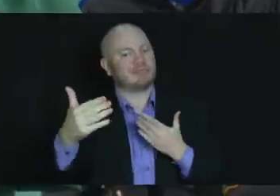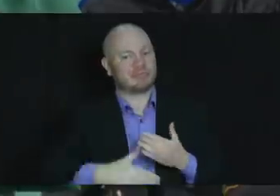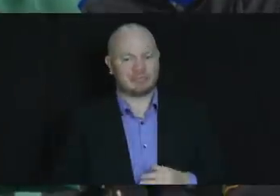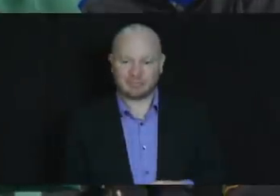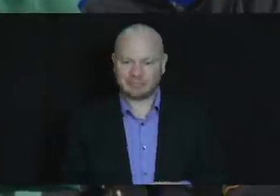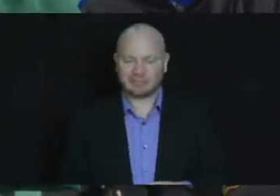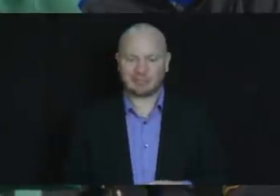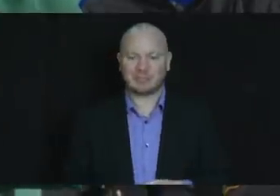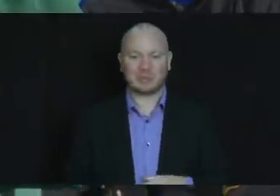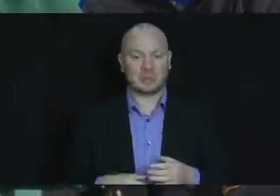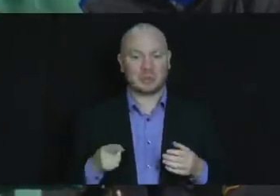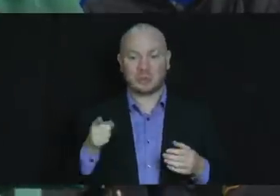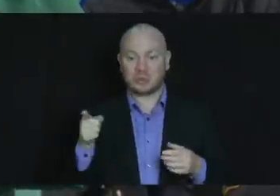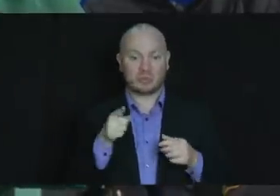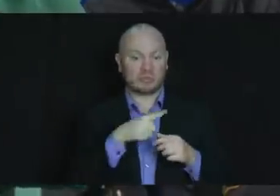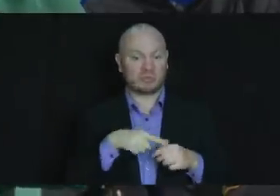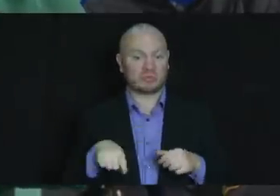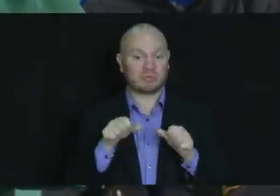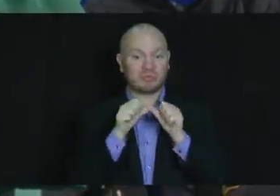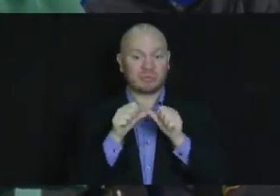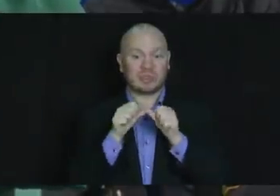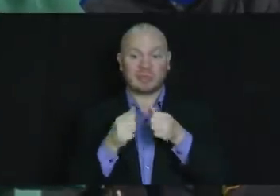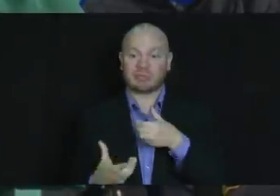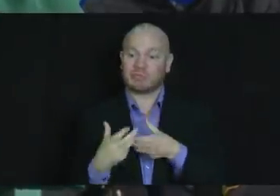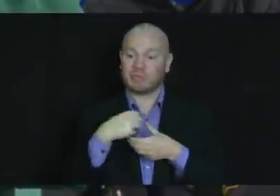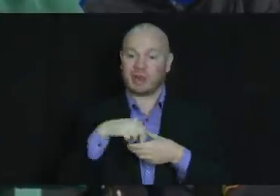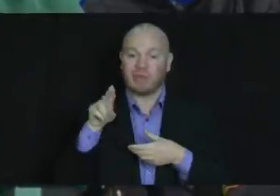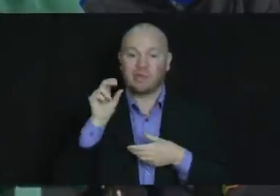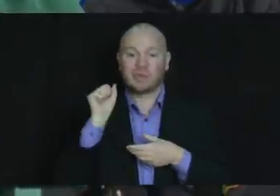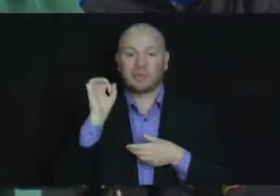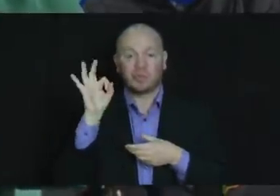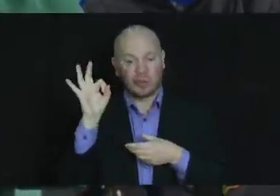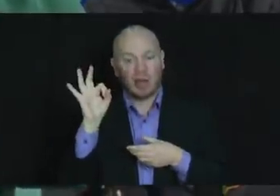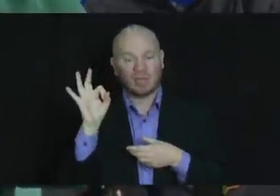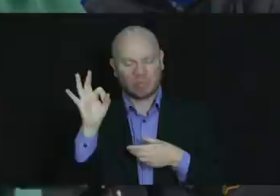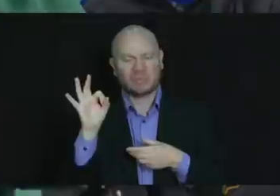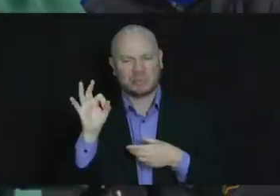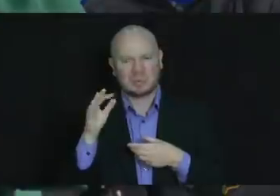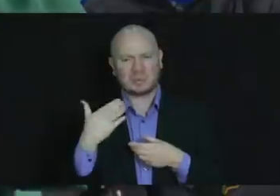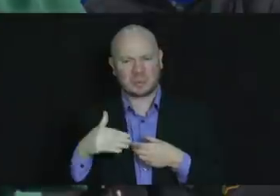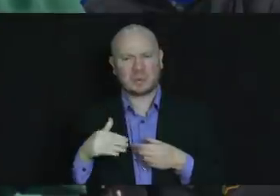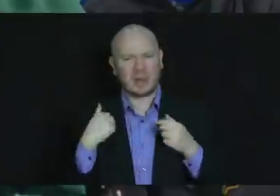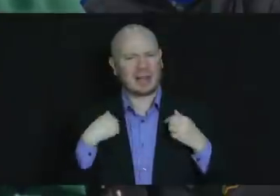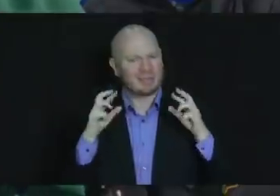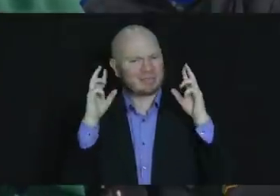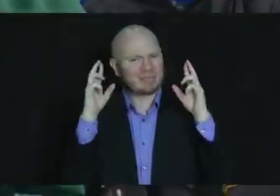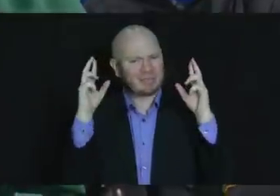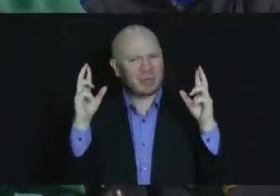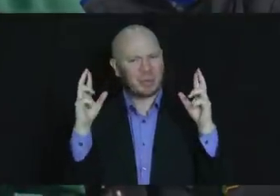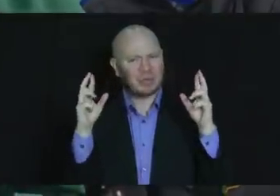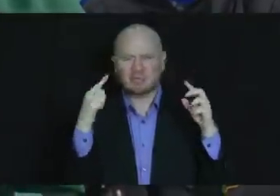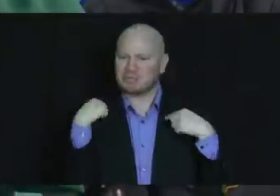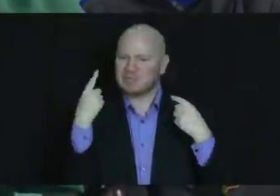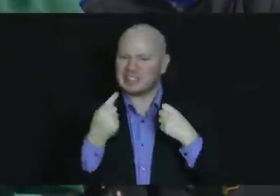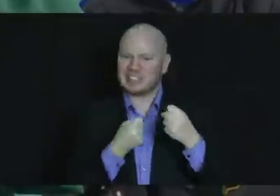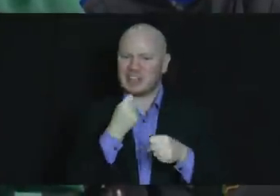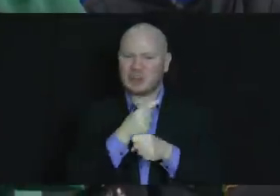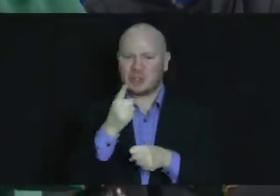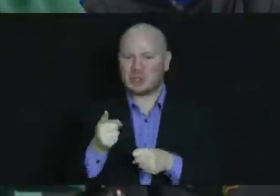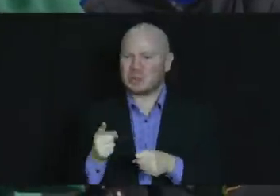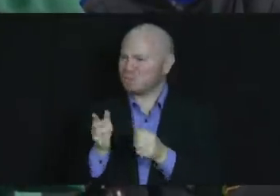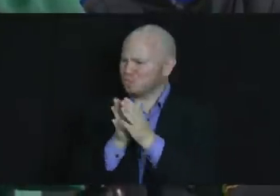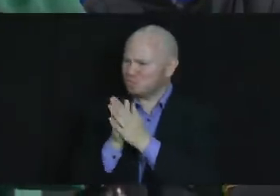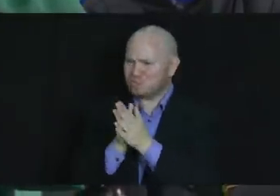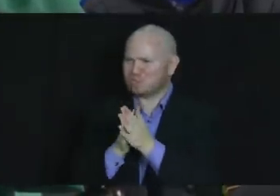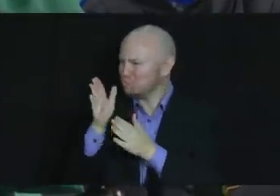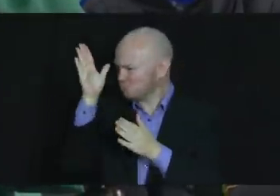with USF because USF needs the rare determination you've shown this past year. Great